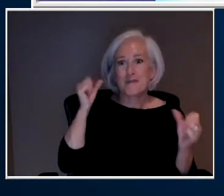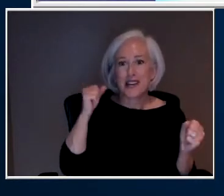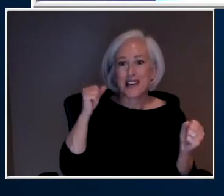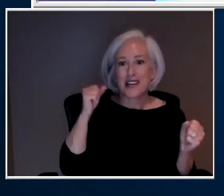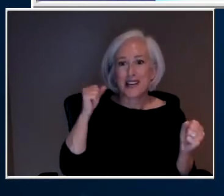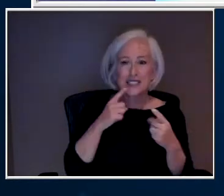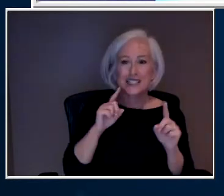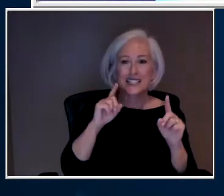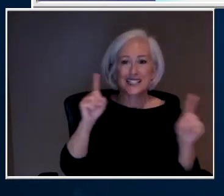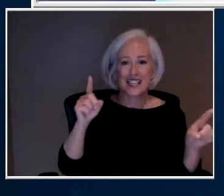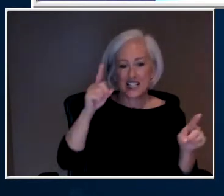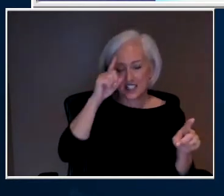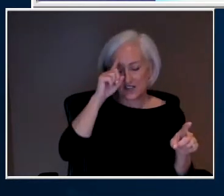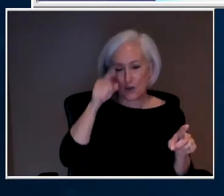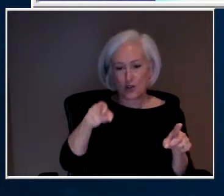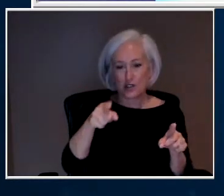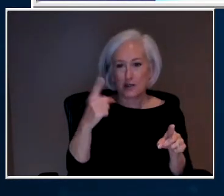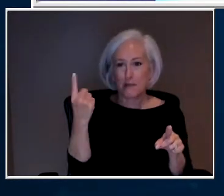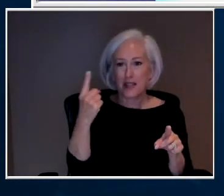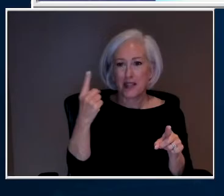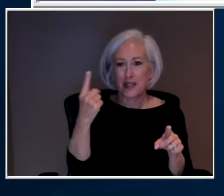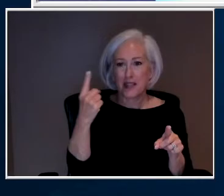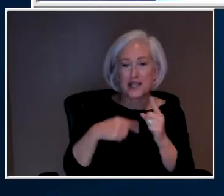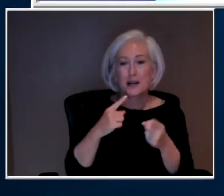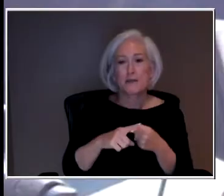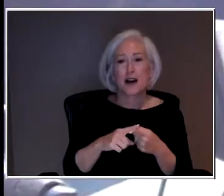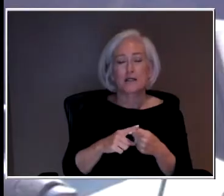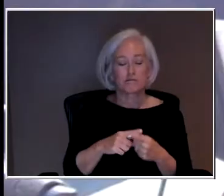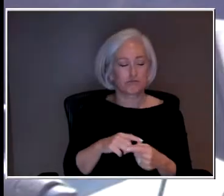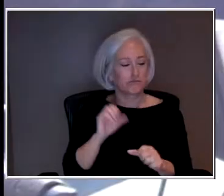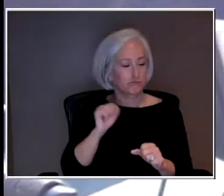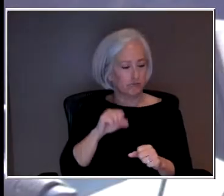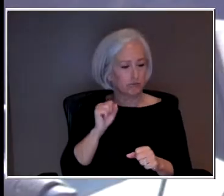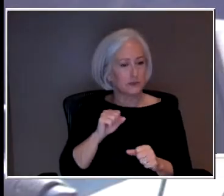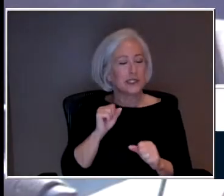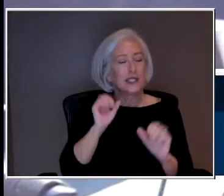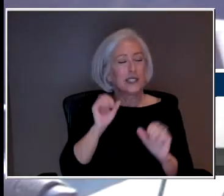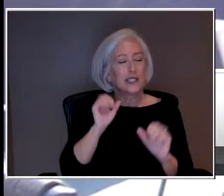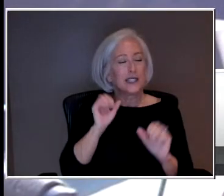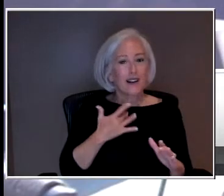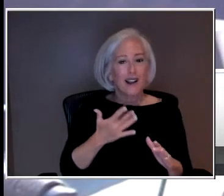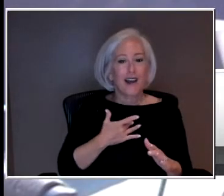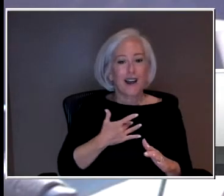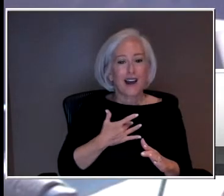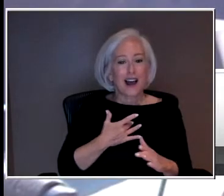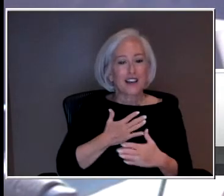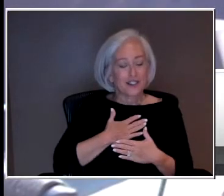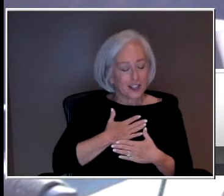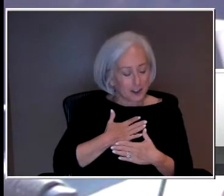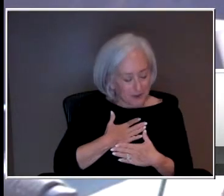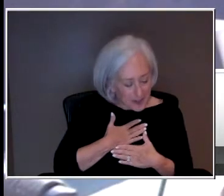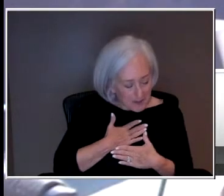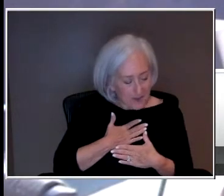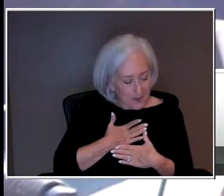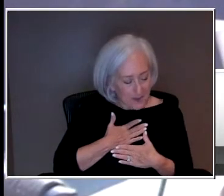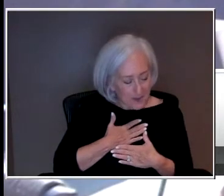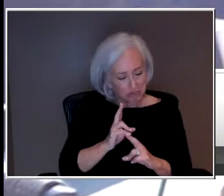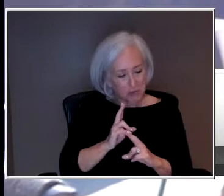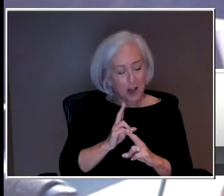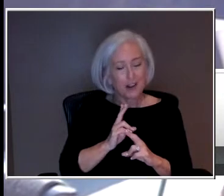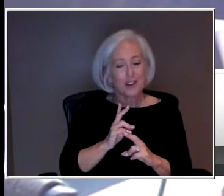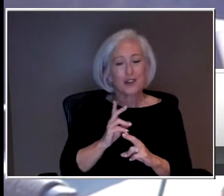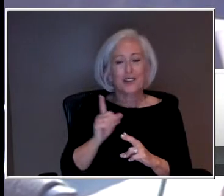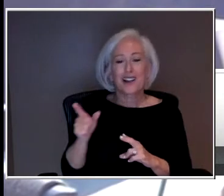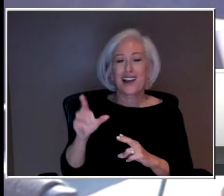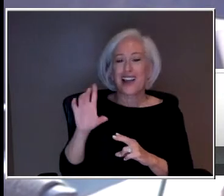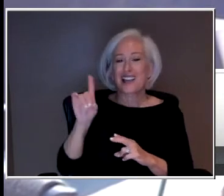about. Yeah, it's great. First I feel very, humbled, and from the comments of Diane, our interventional